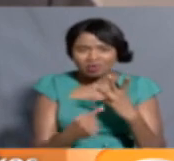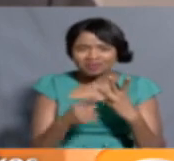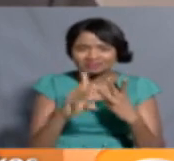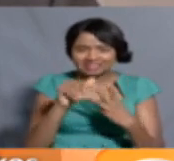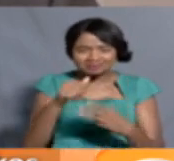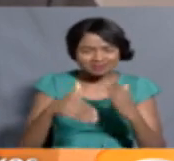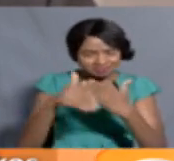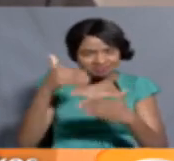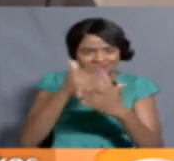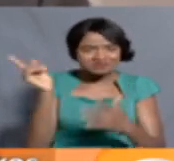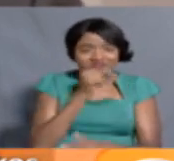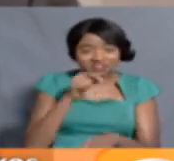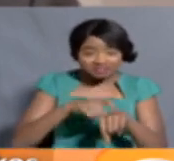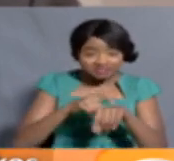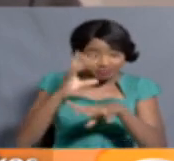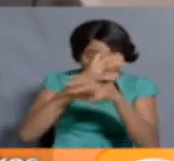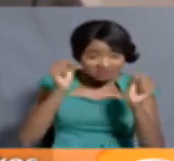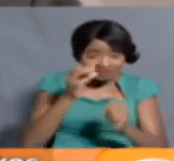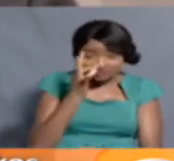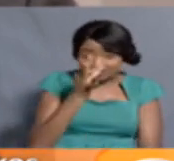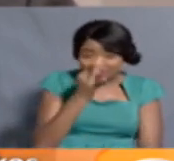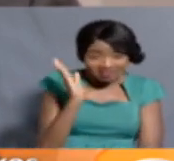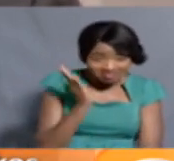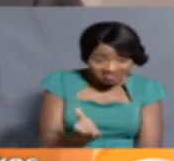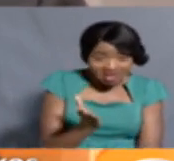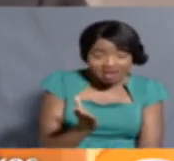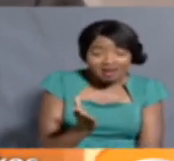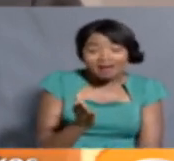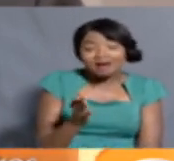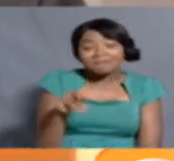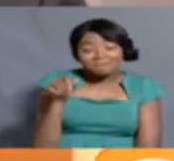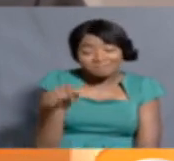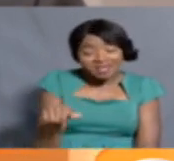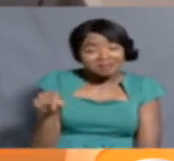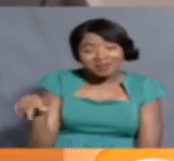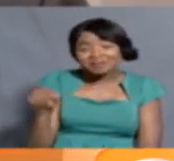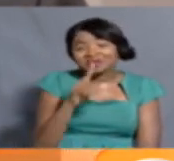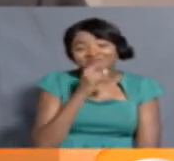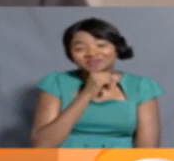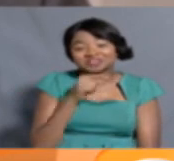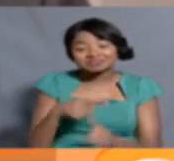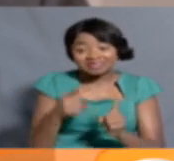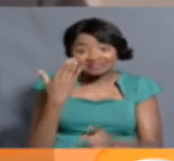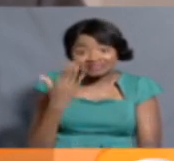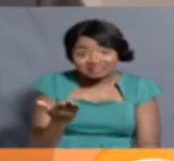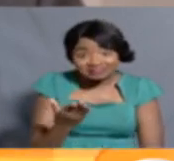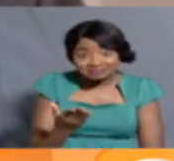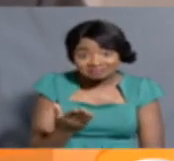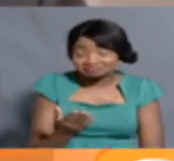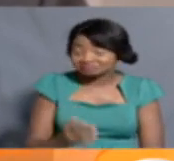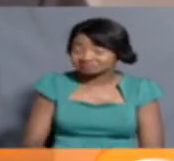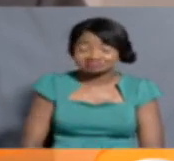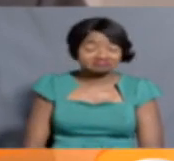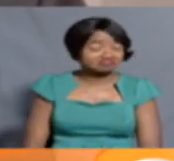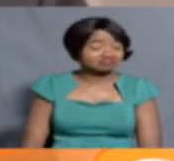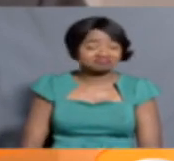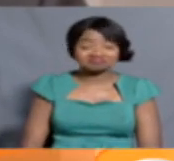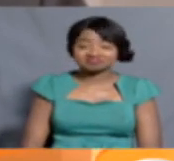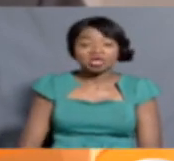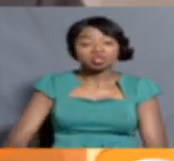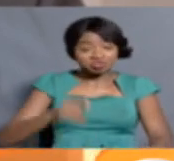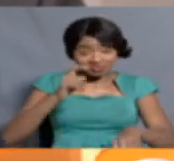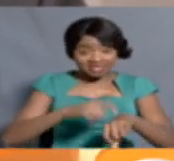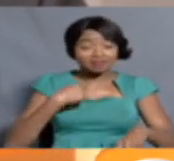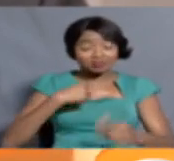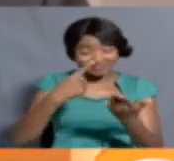are not even yet there. Yet a lot of money went into it. So the moment we start thinking about some of these things seriously, then we will see the